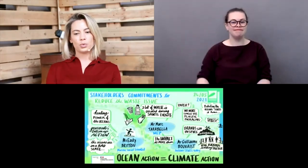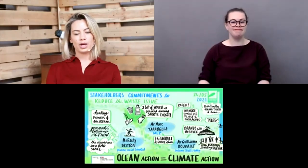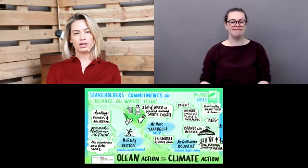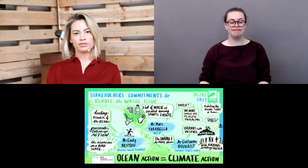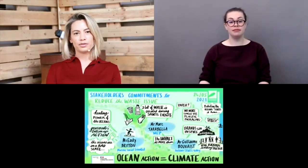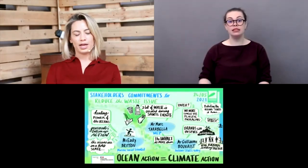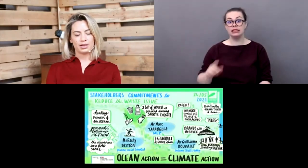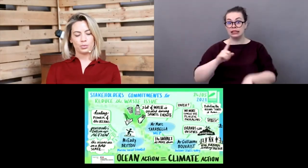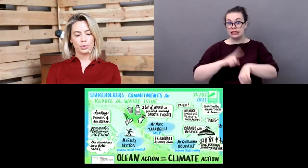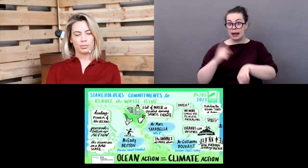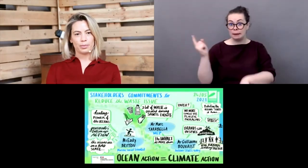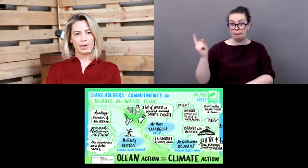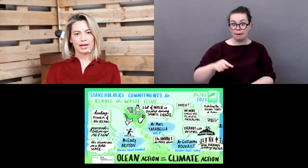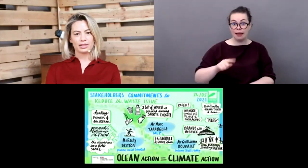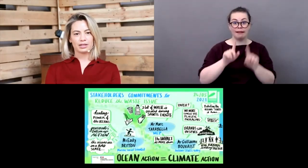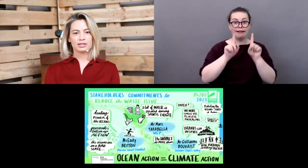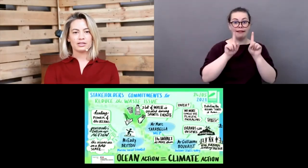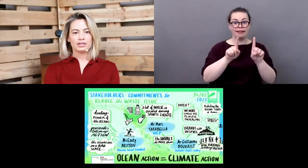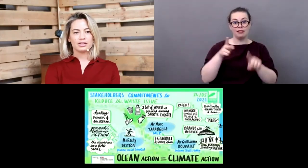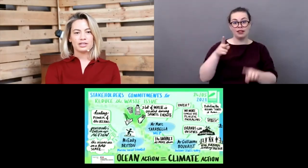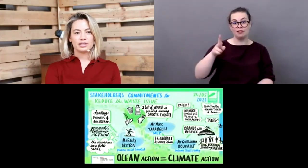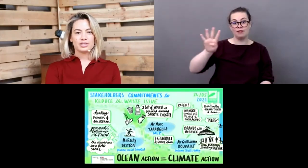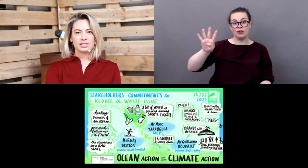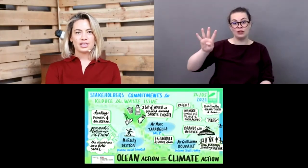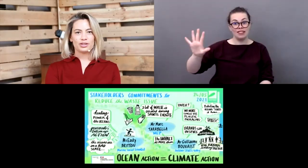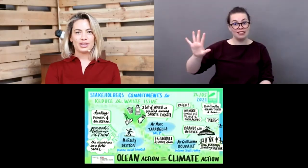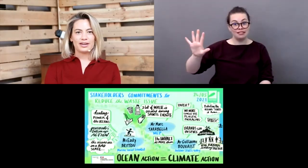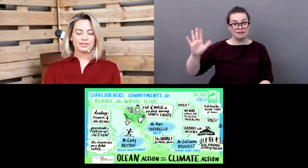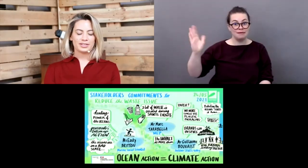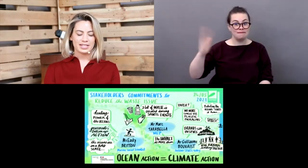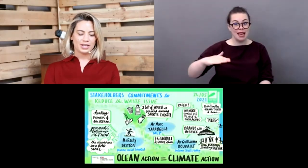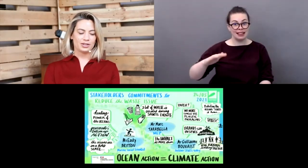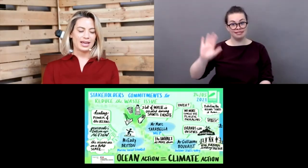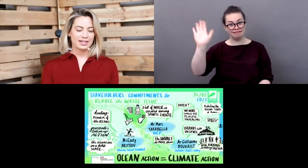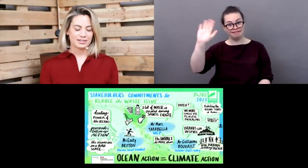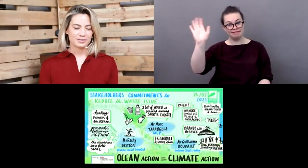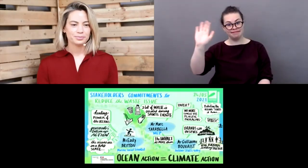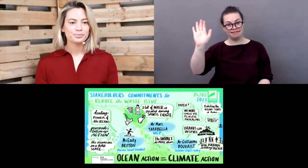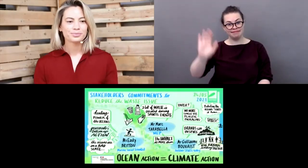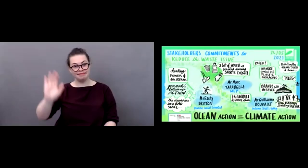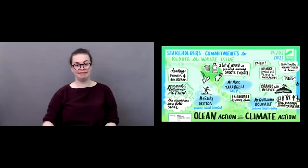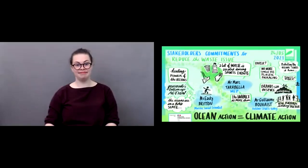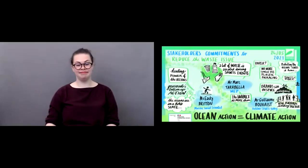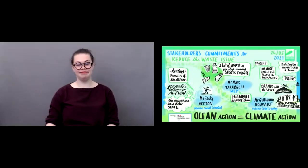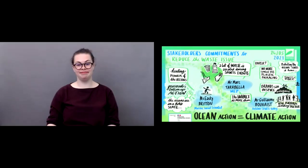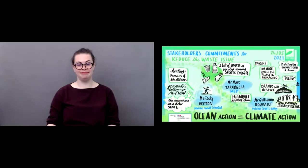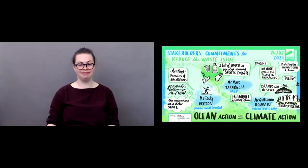11:45, and we'll be back. See you there. See you then.